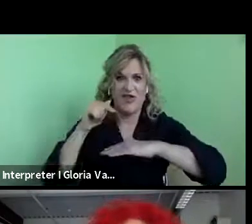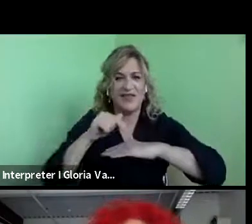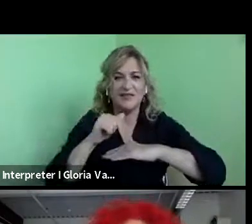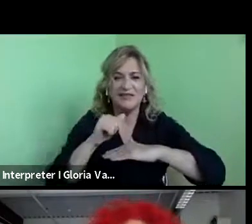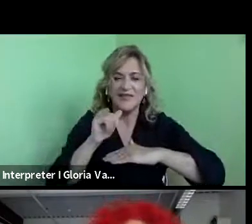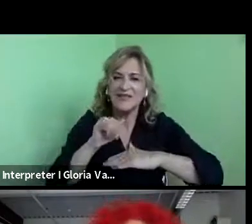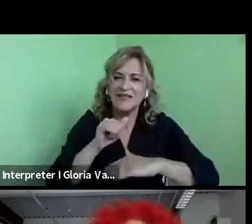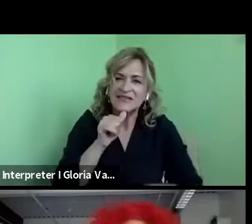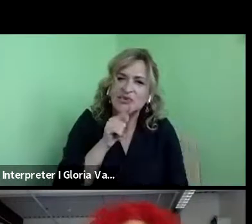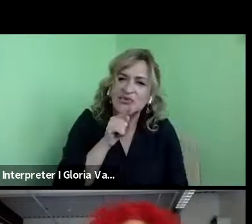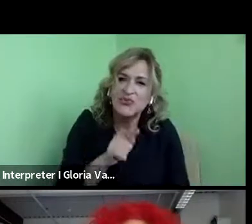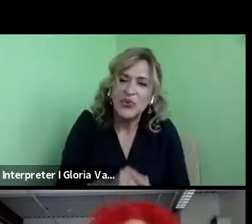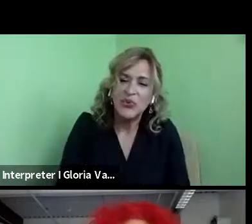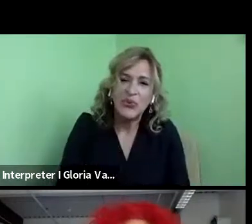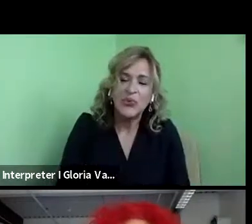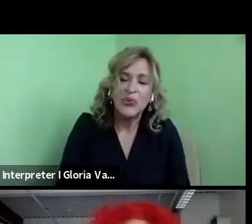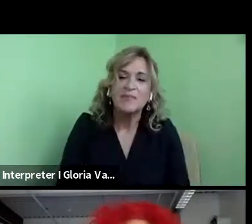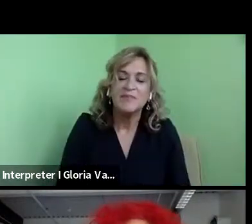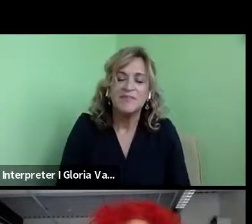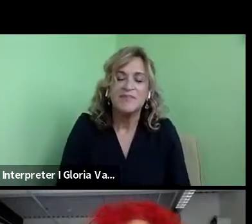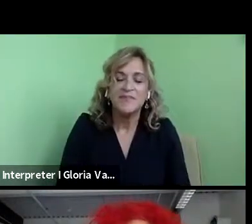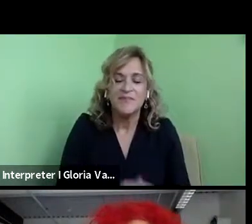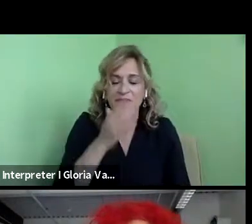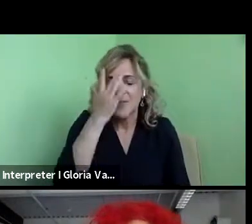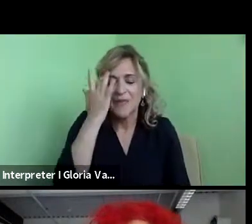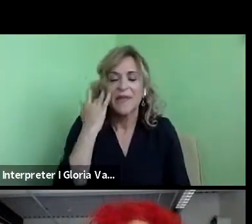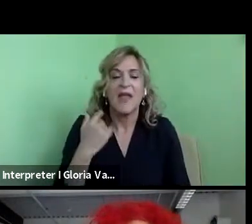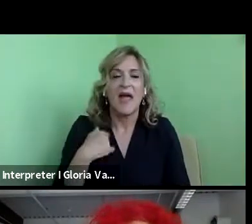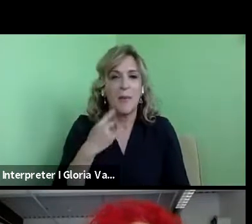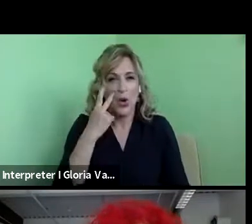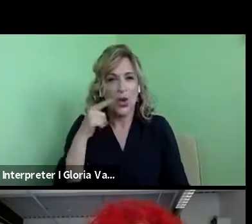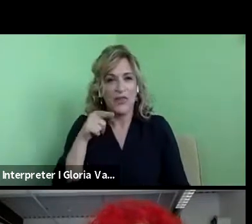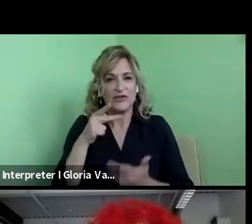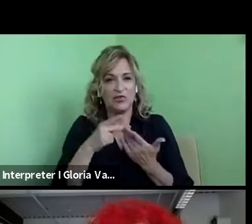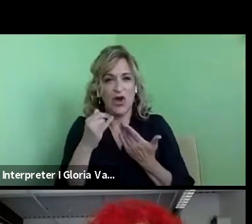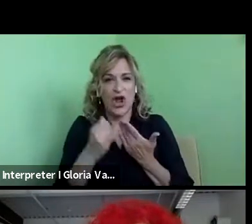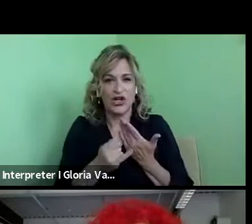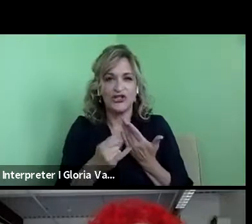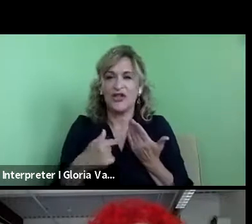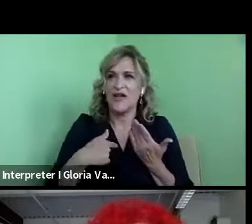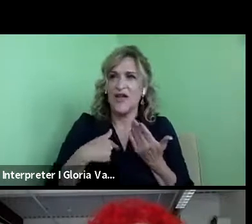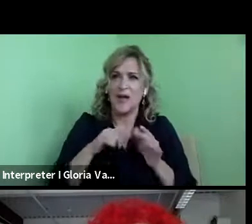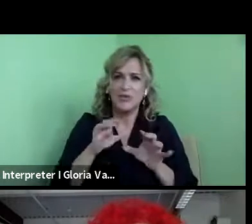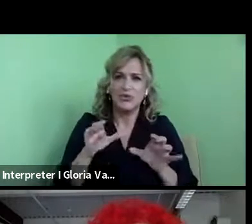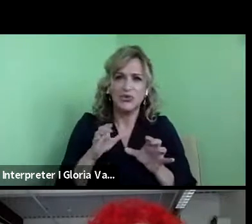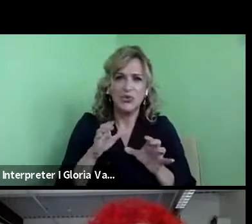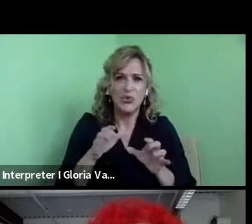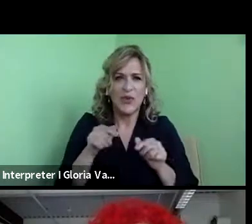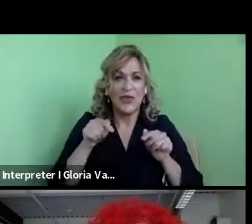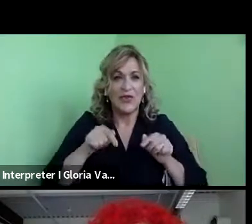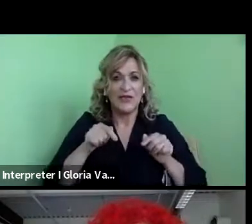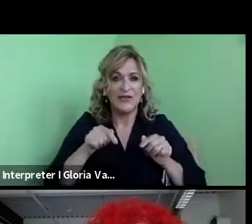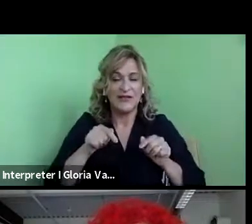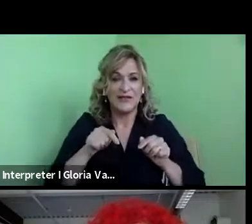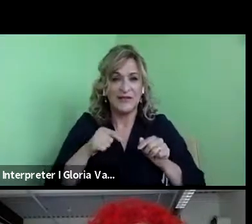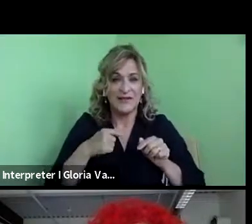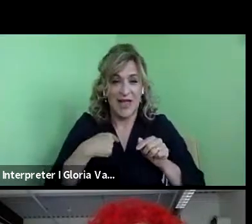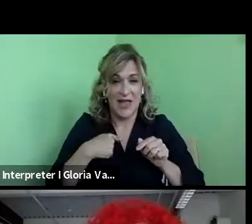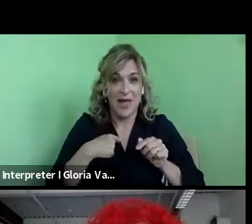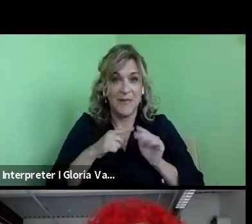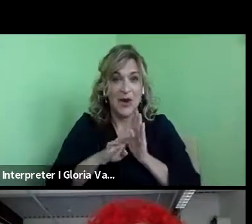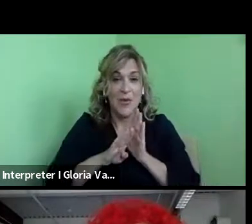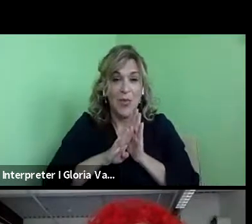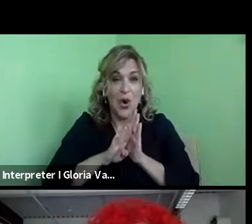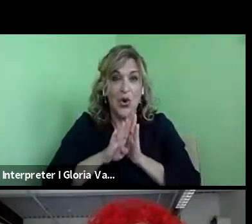this is that I'm looking at this project like, wow, here I am doing this thing. I'm an emerging artist. I'm not